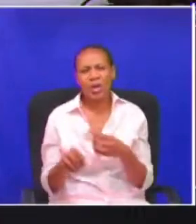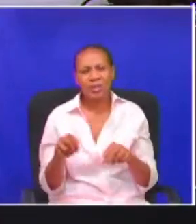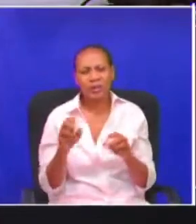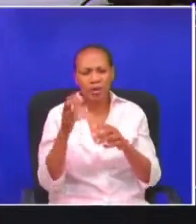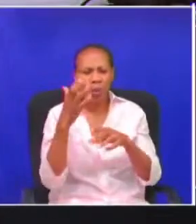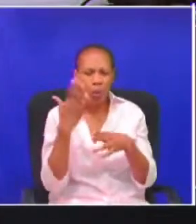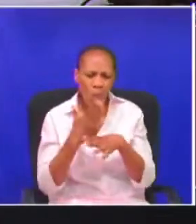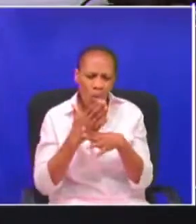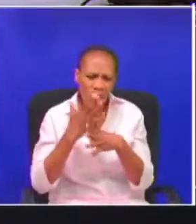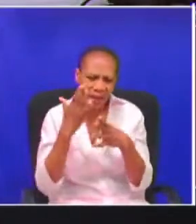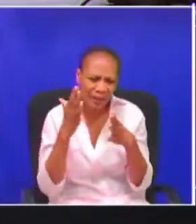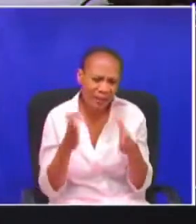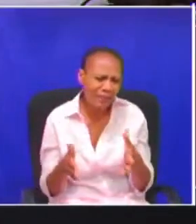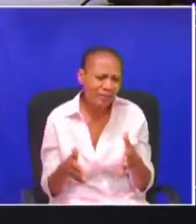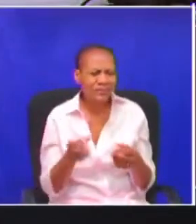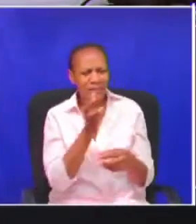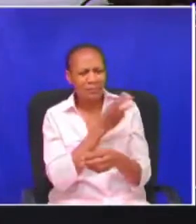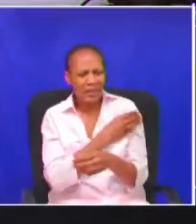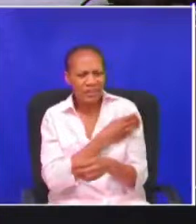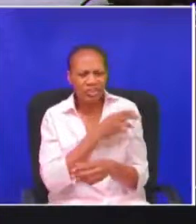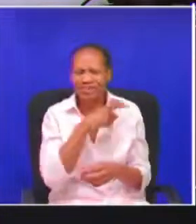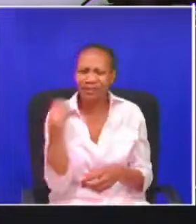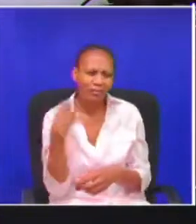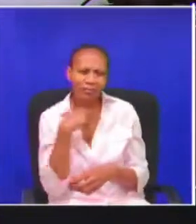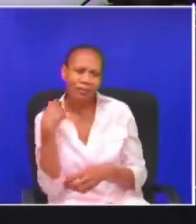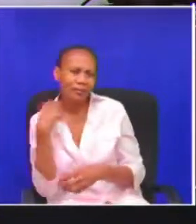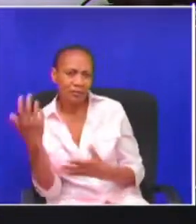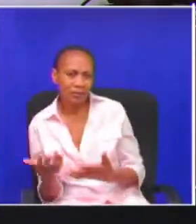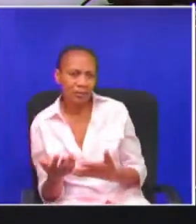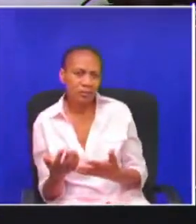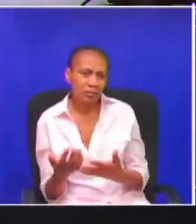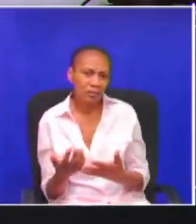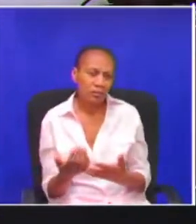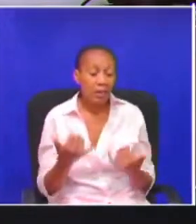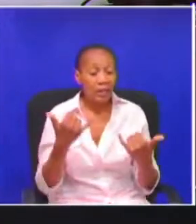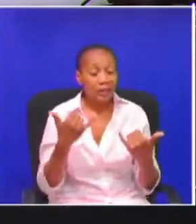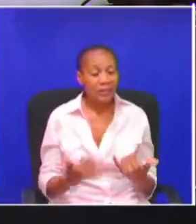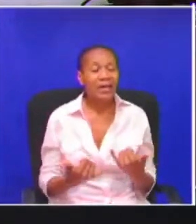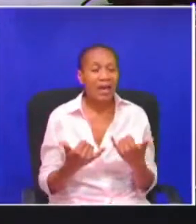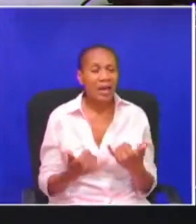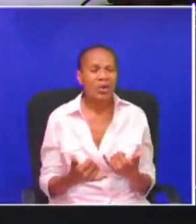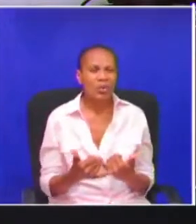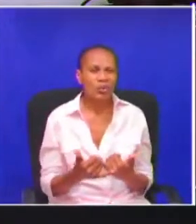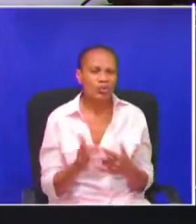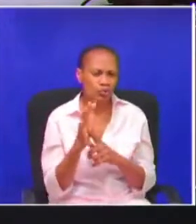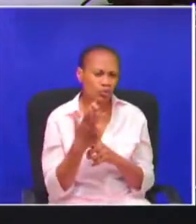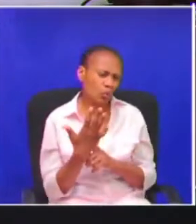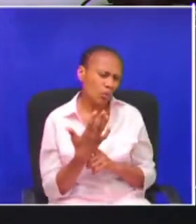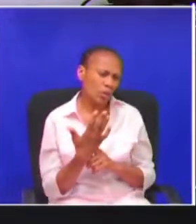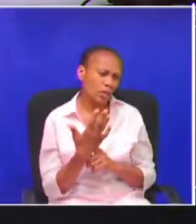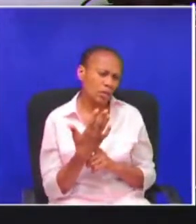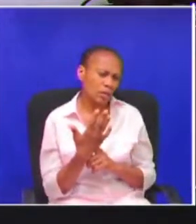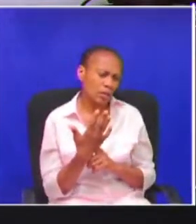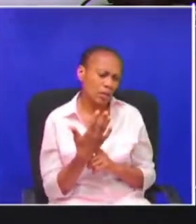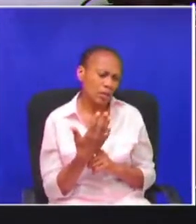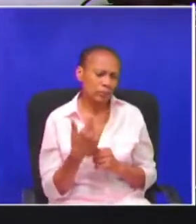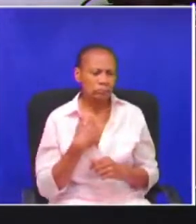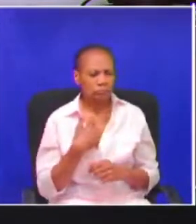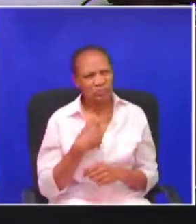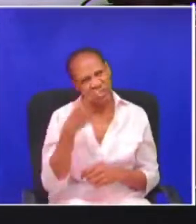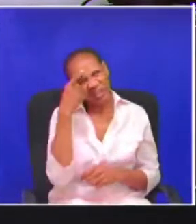and managers being killed is now tilting towards us reconsidering